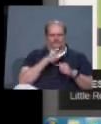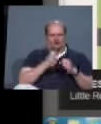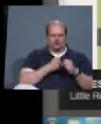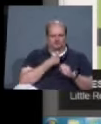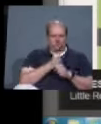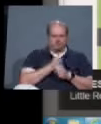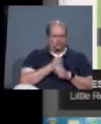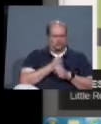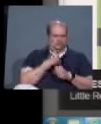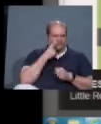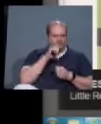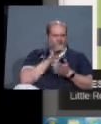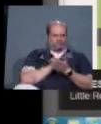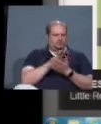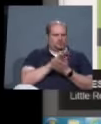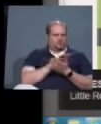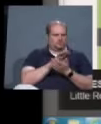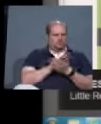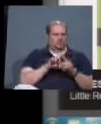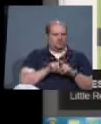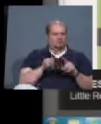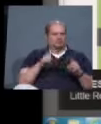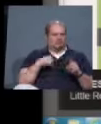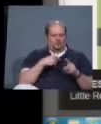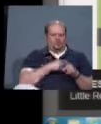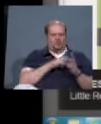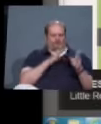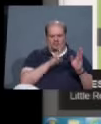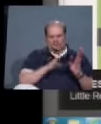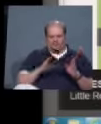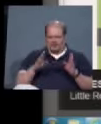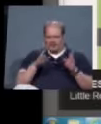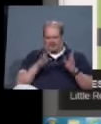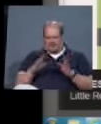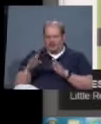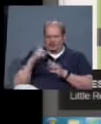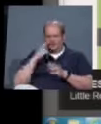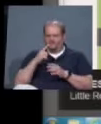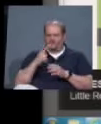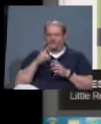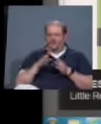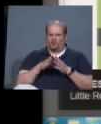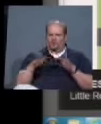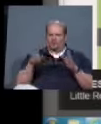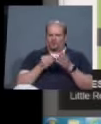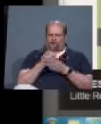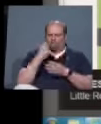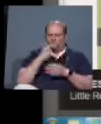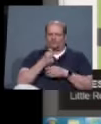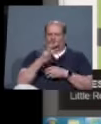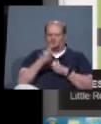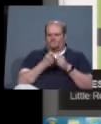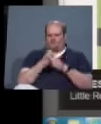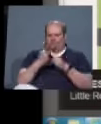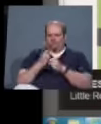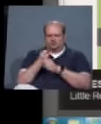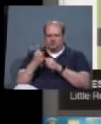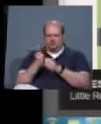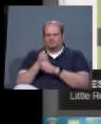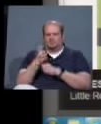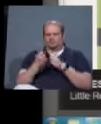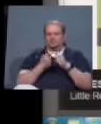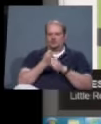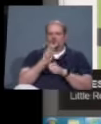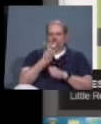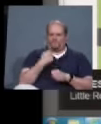year of school, but we are planning out for the overall growth over the next couple of years. So by year four,